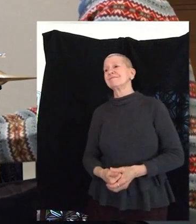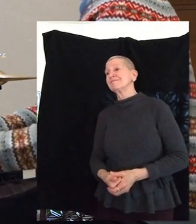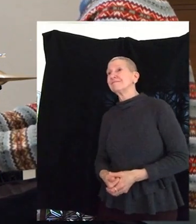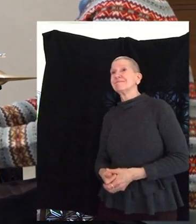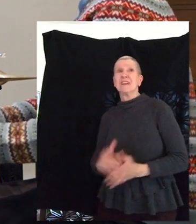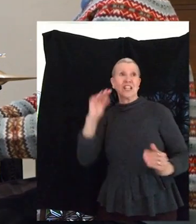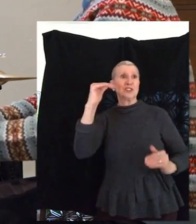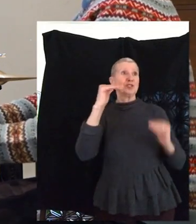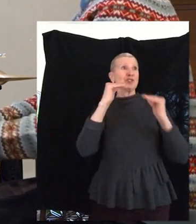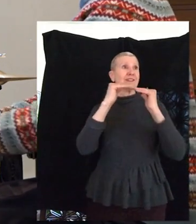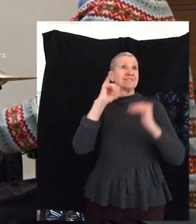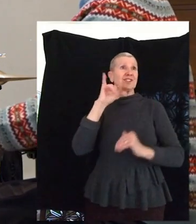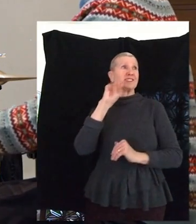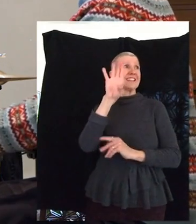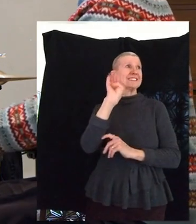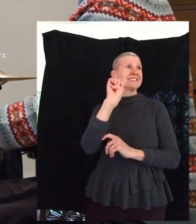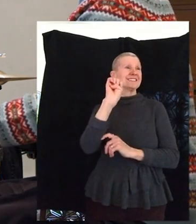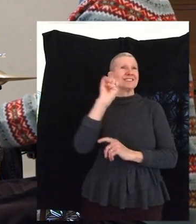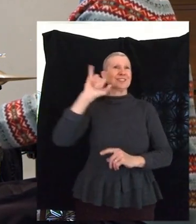Justice and joy.